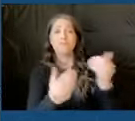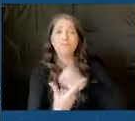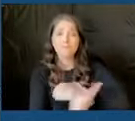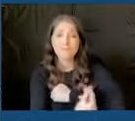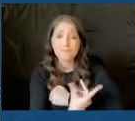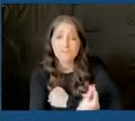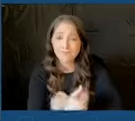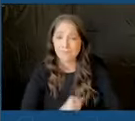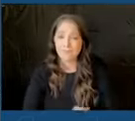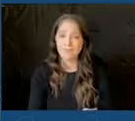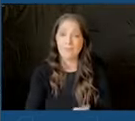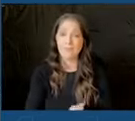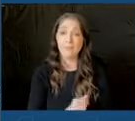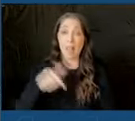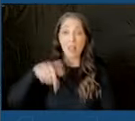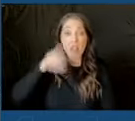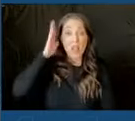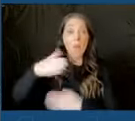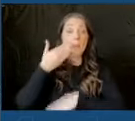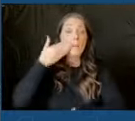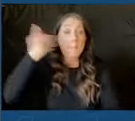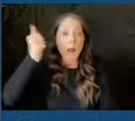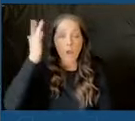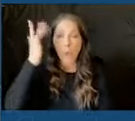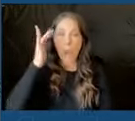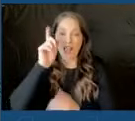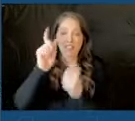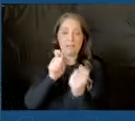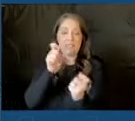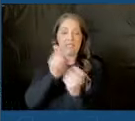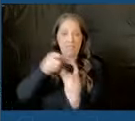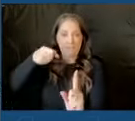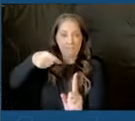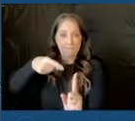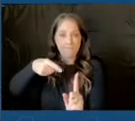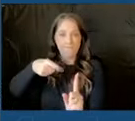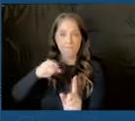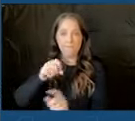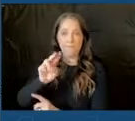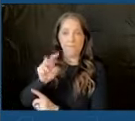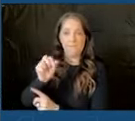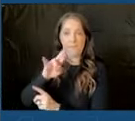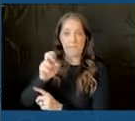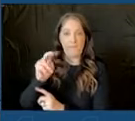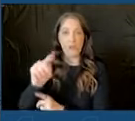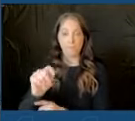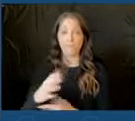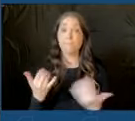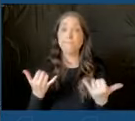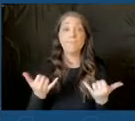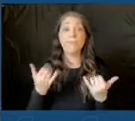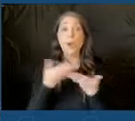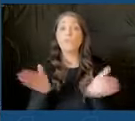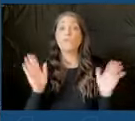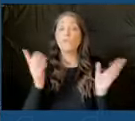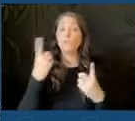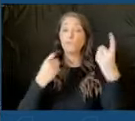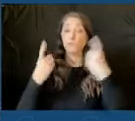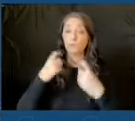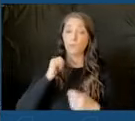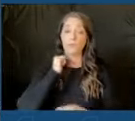going to be better than all of them because this is tailored to a specific variant. So with that, I'd be happy to open up to any questions. Yes. Governor,